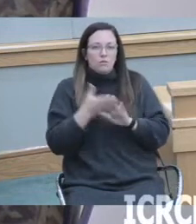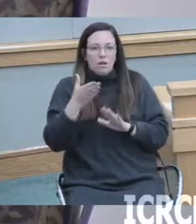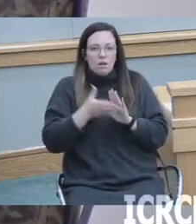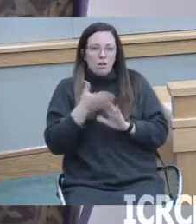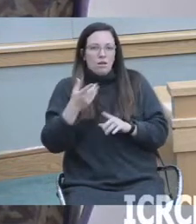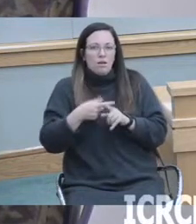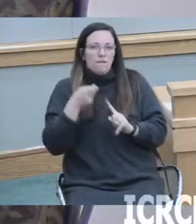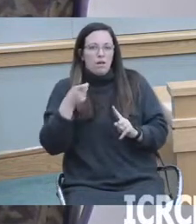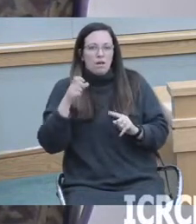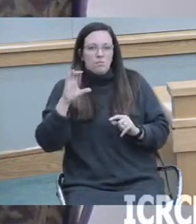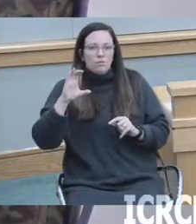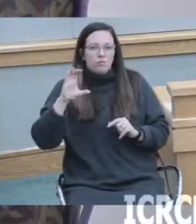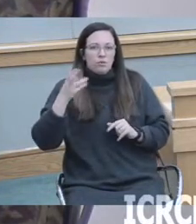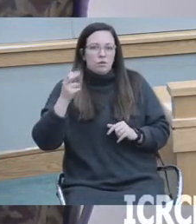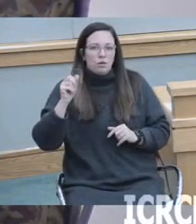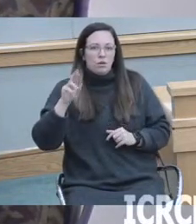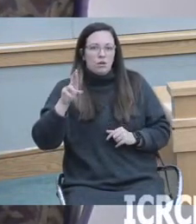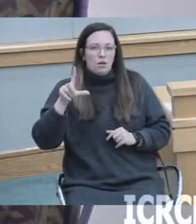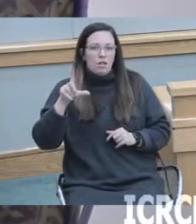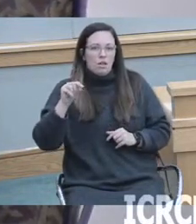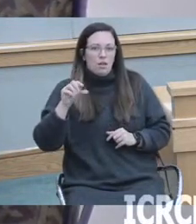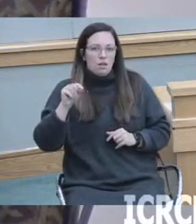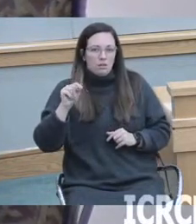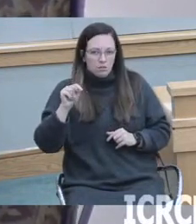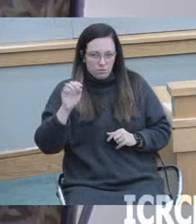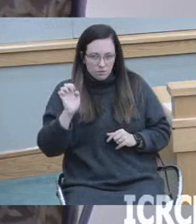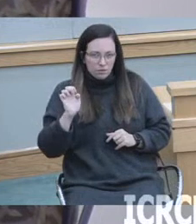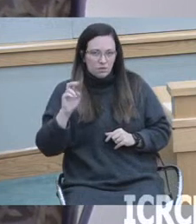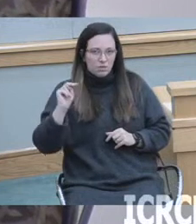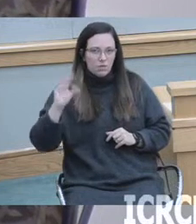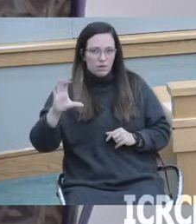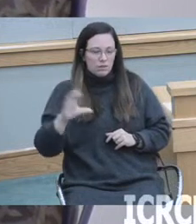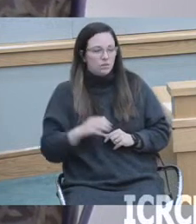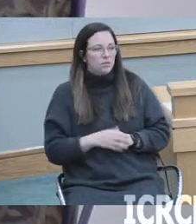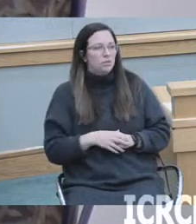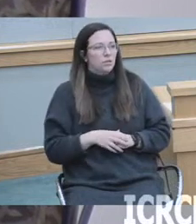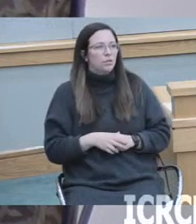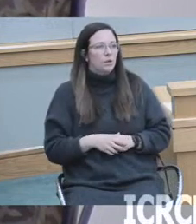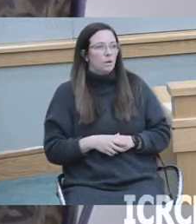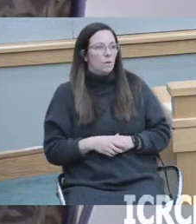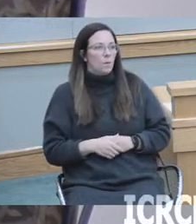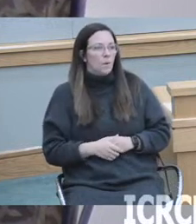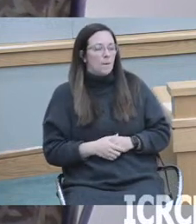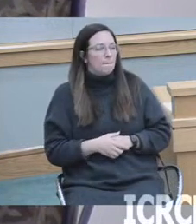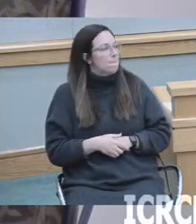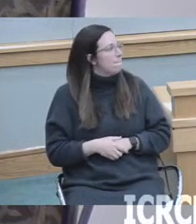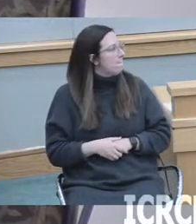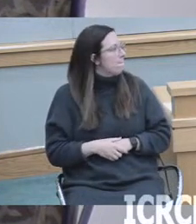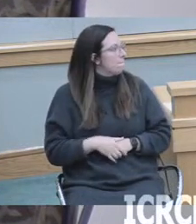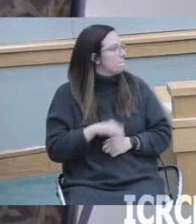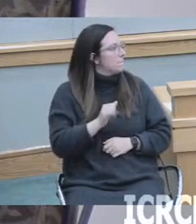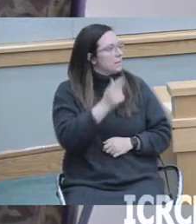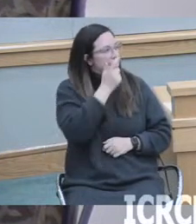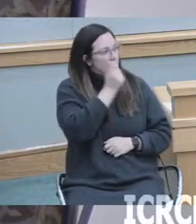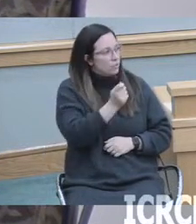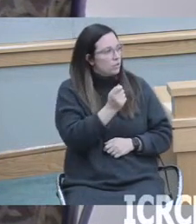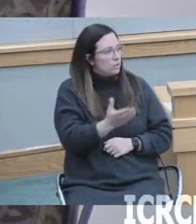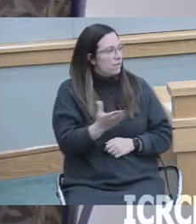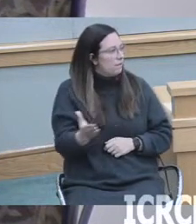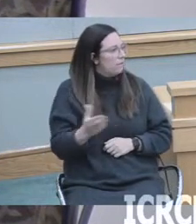of Charlotte, North Carolina. So that's an interesting stuff.